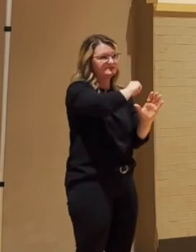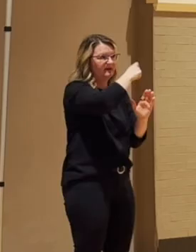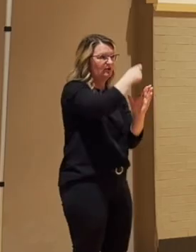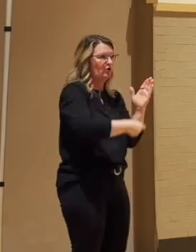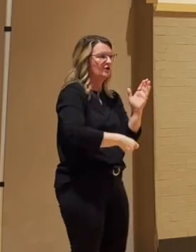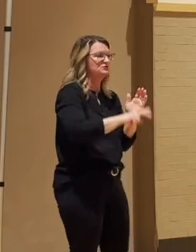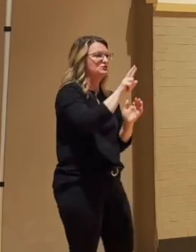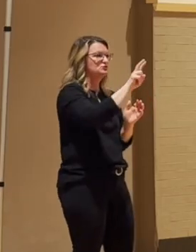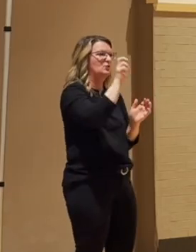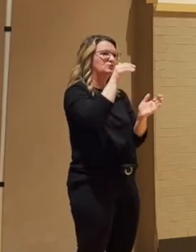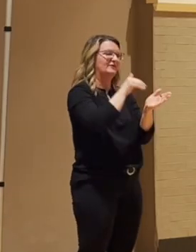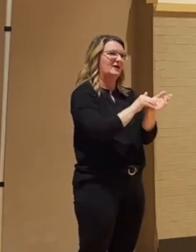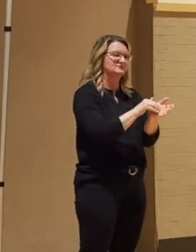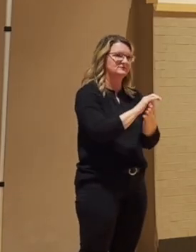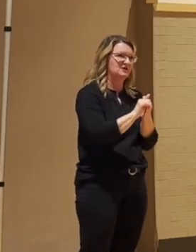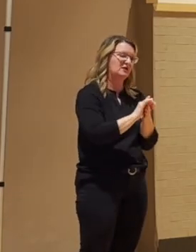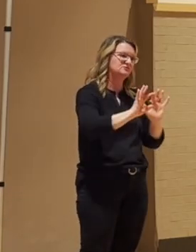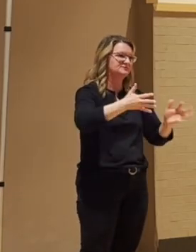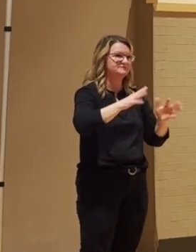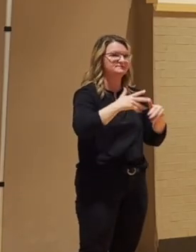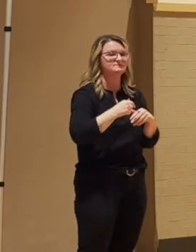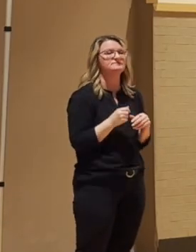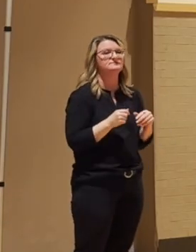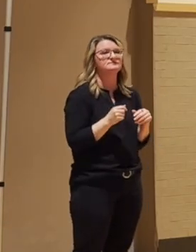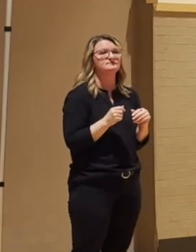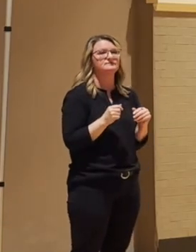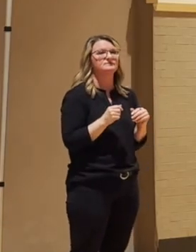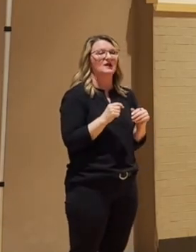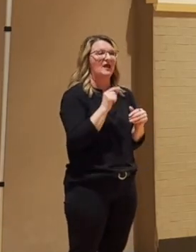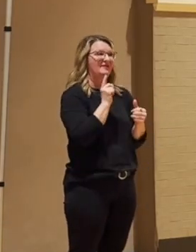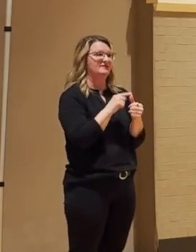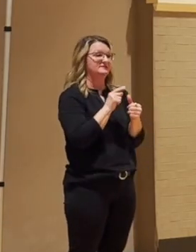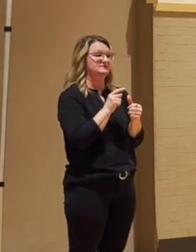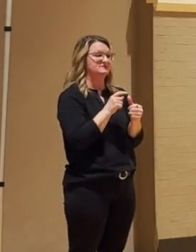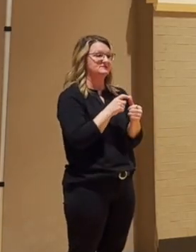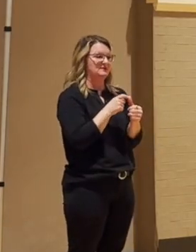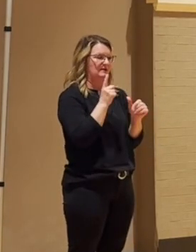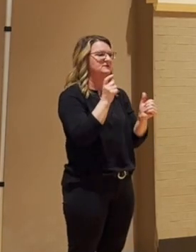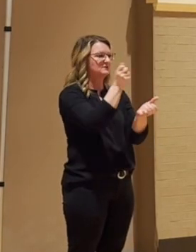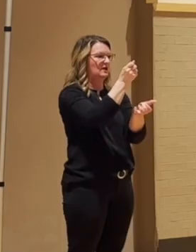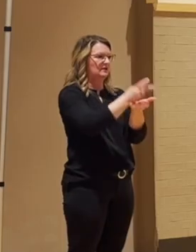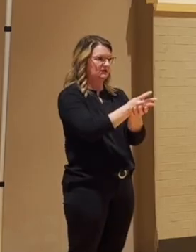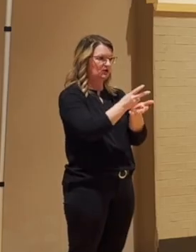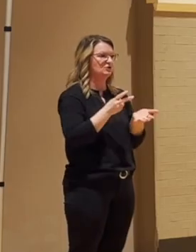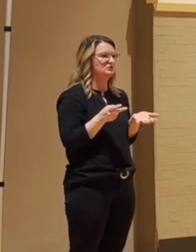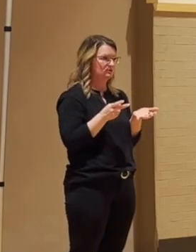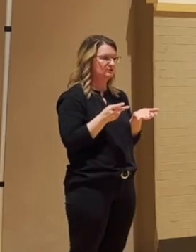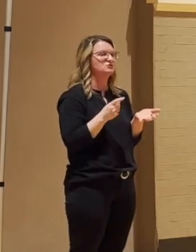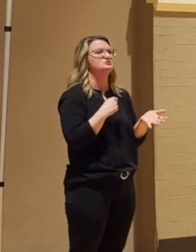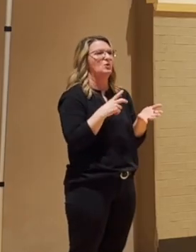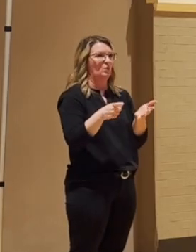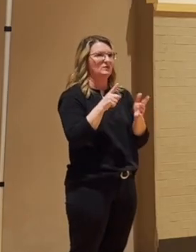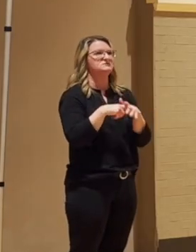was $200,000 roughly, and this project has been completed. So it started design in March